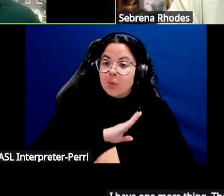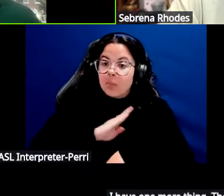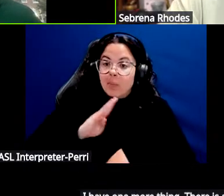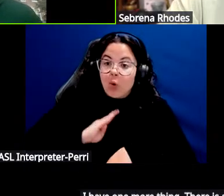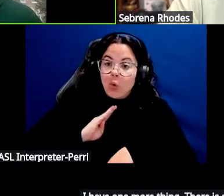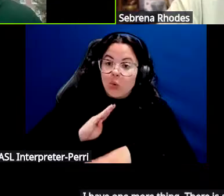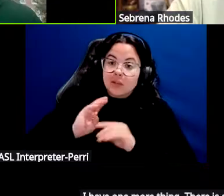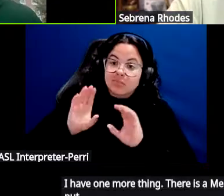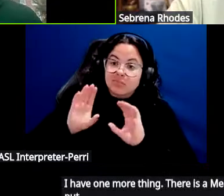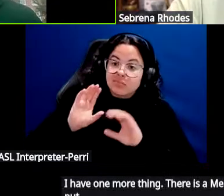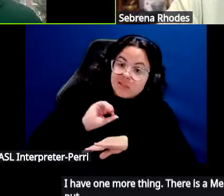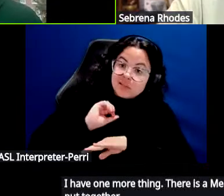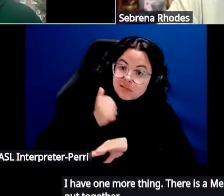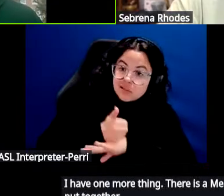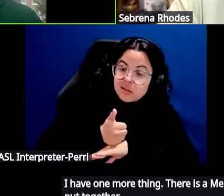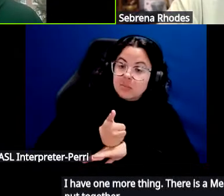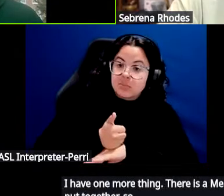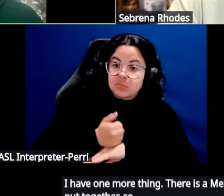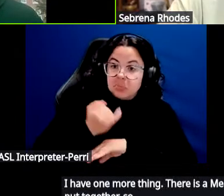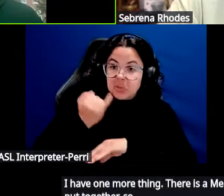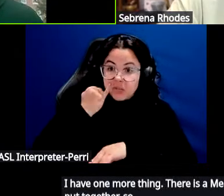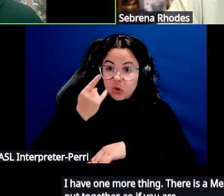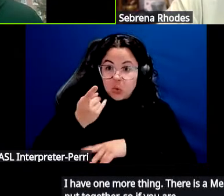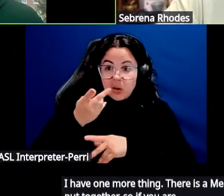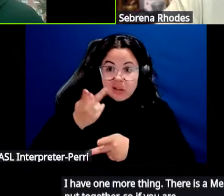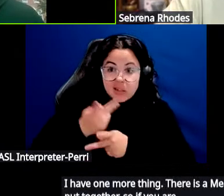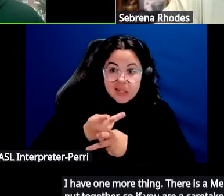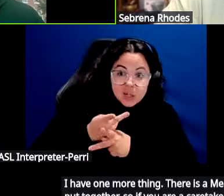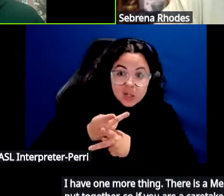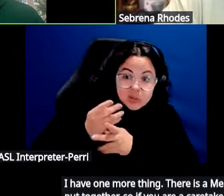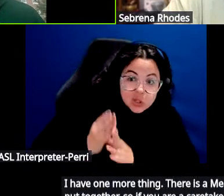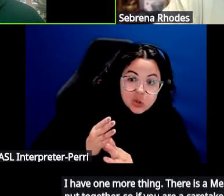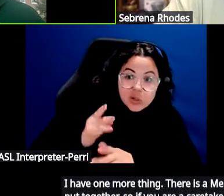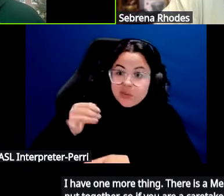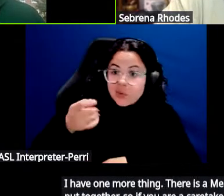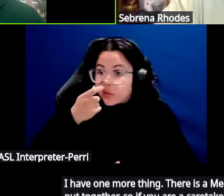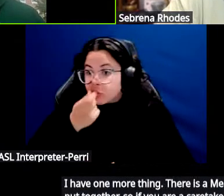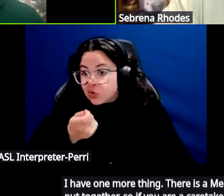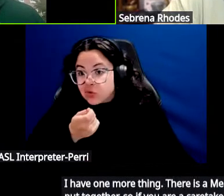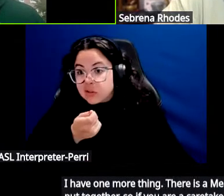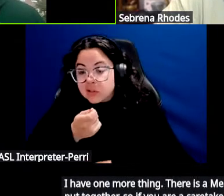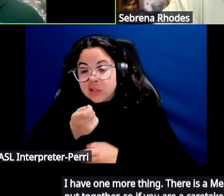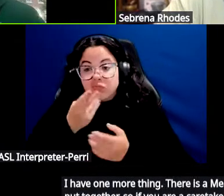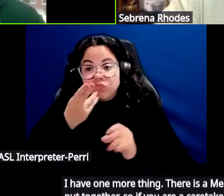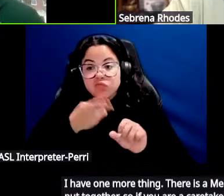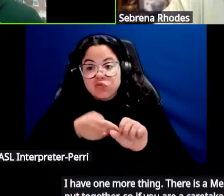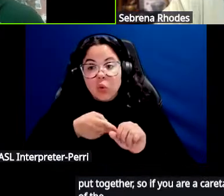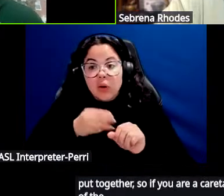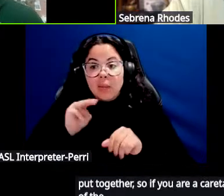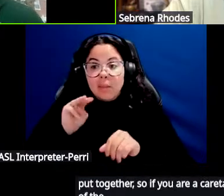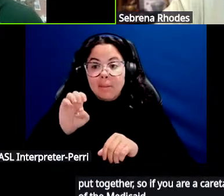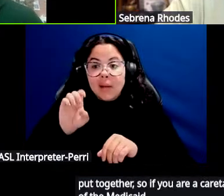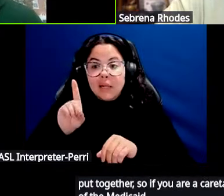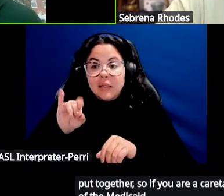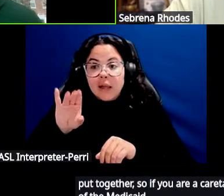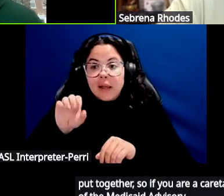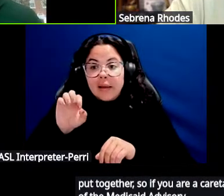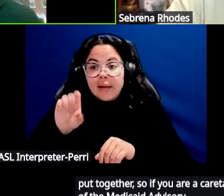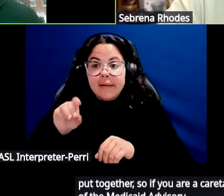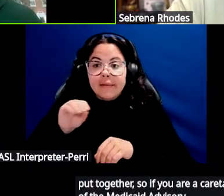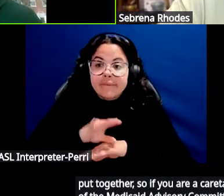put together. So if you are a caretaker, if you're interested in being a part of the Medicaid Advisory Committee